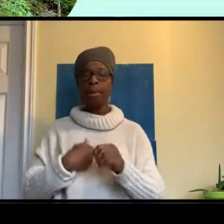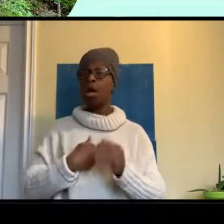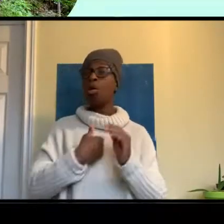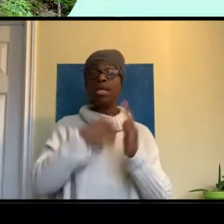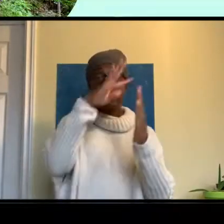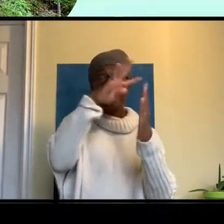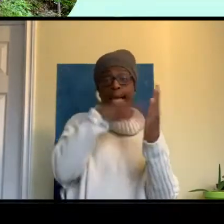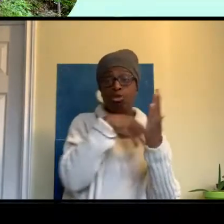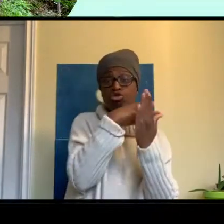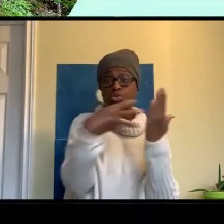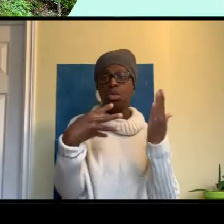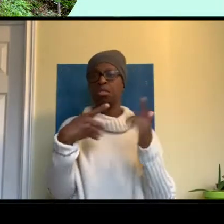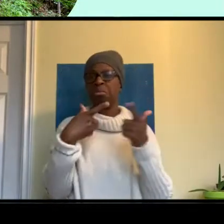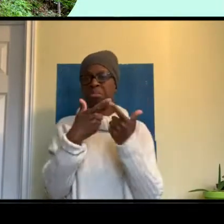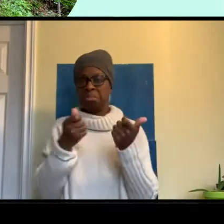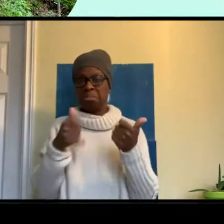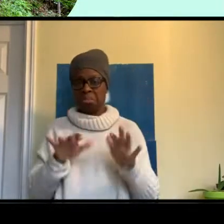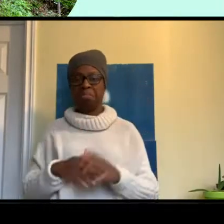success.